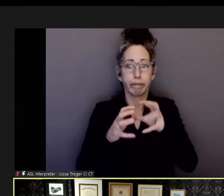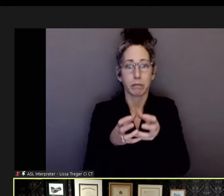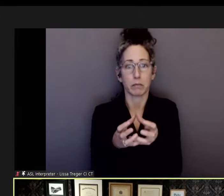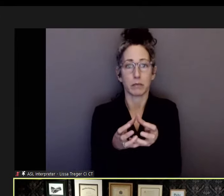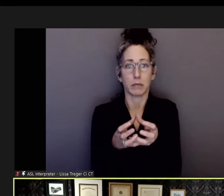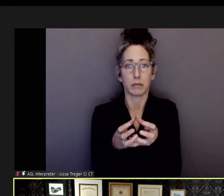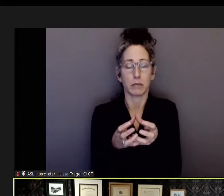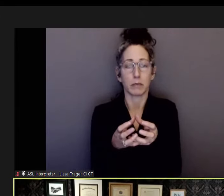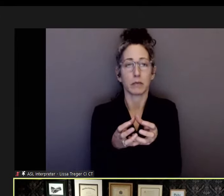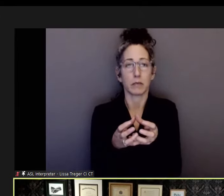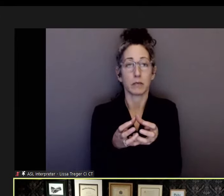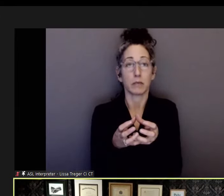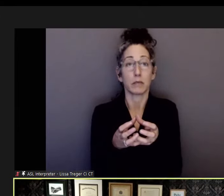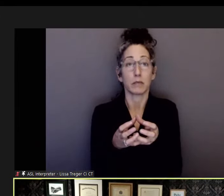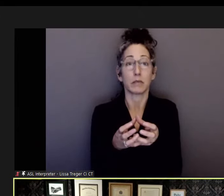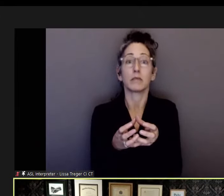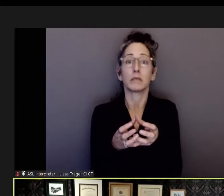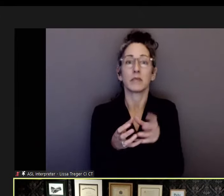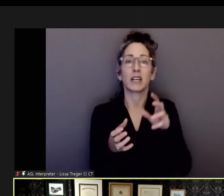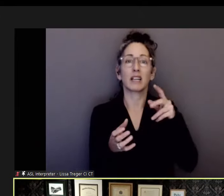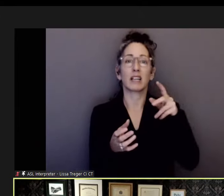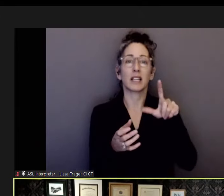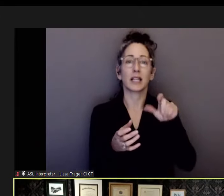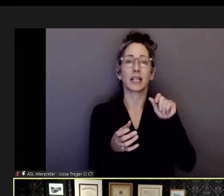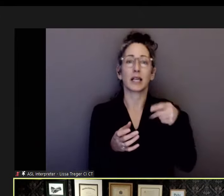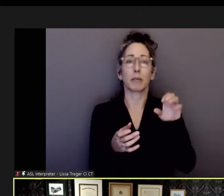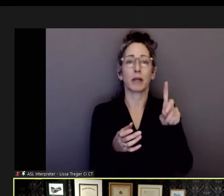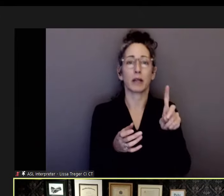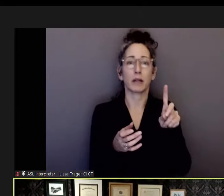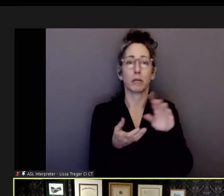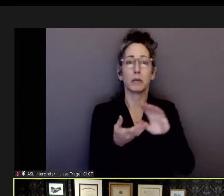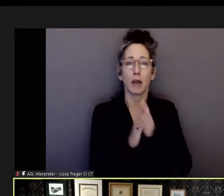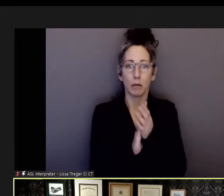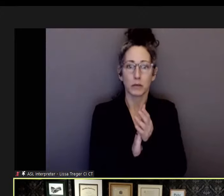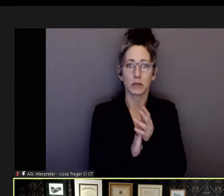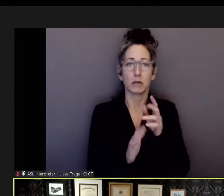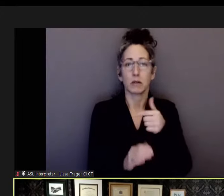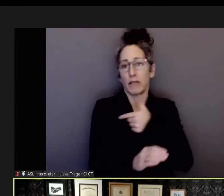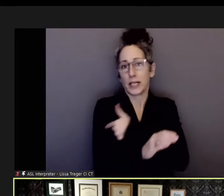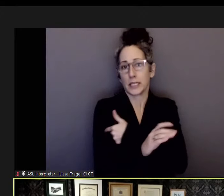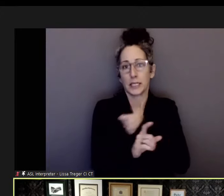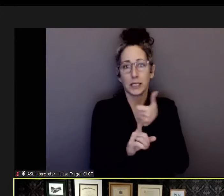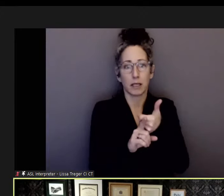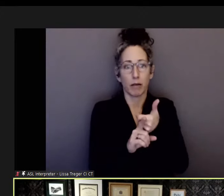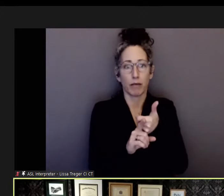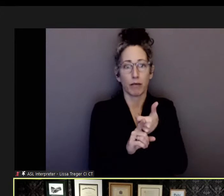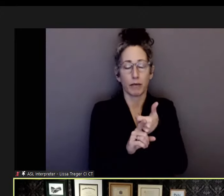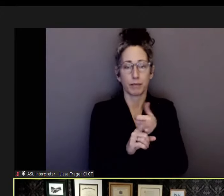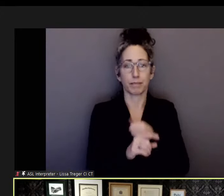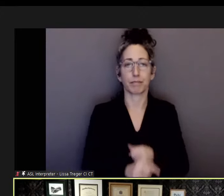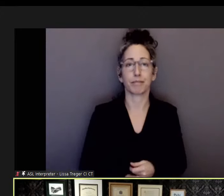lipid nanoparticle, which then goes on to become the vaccine product.